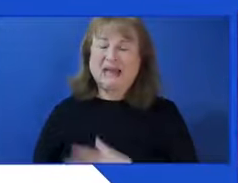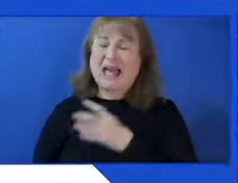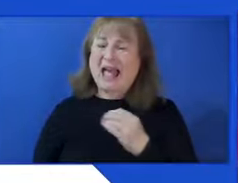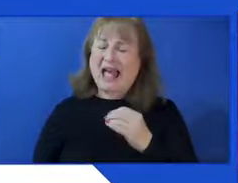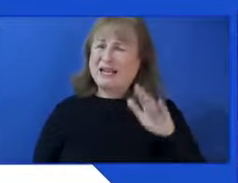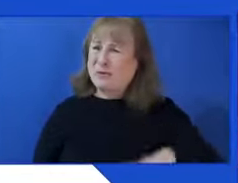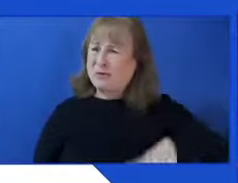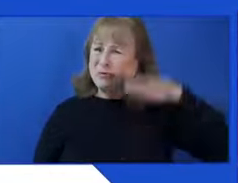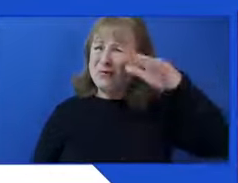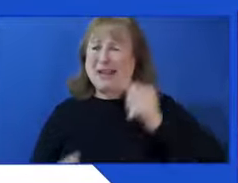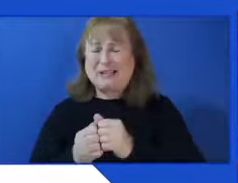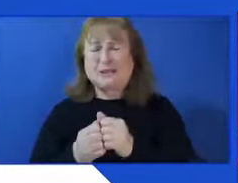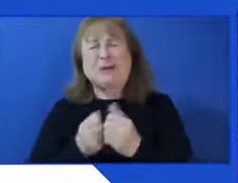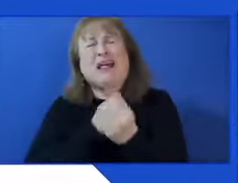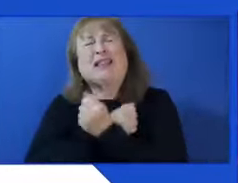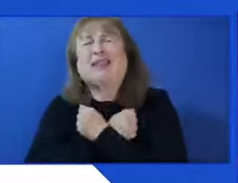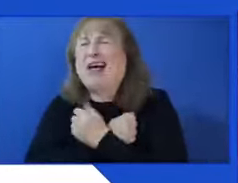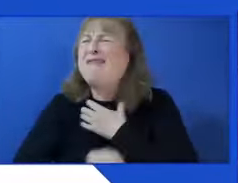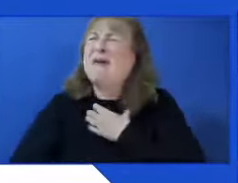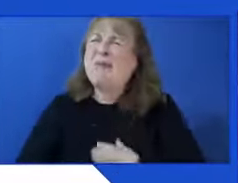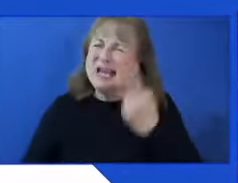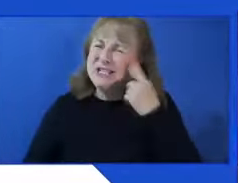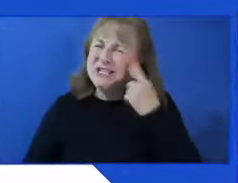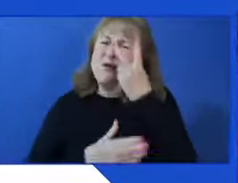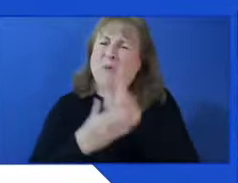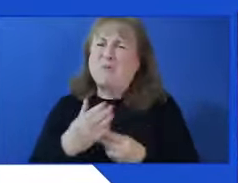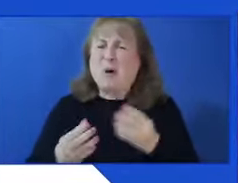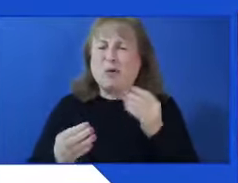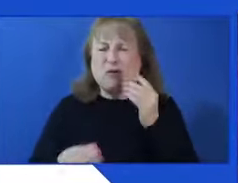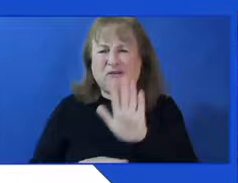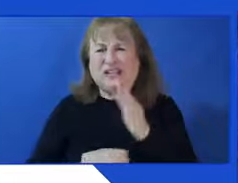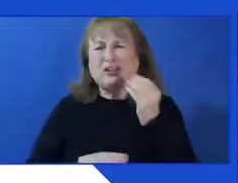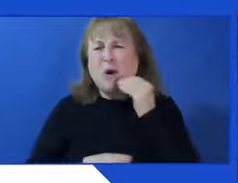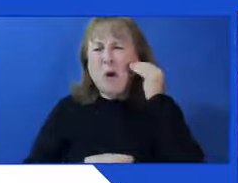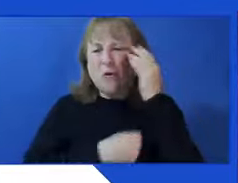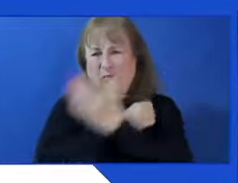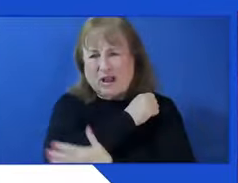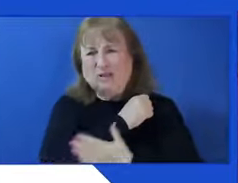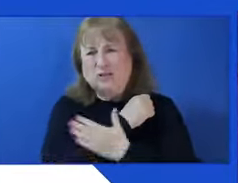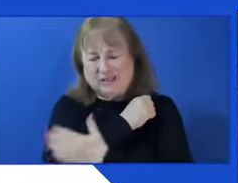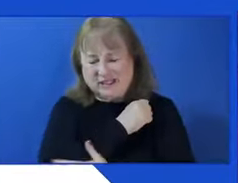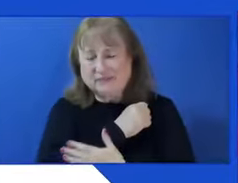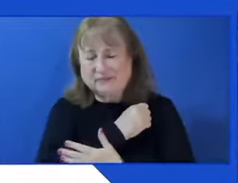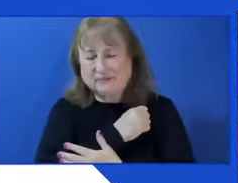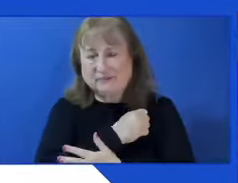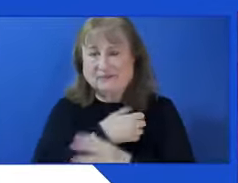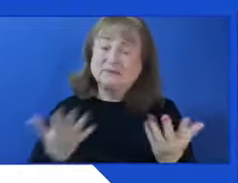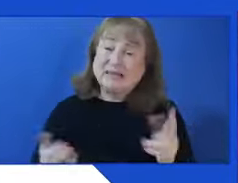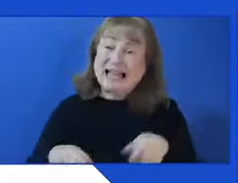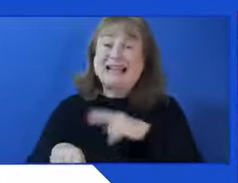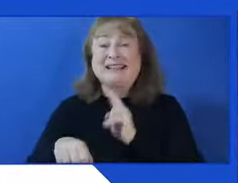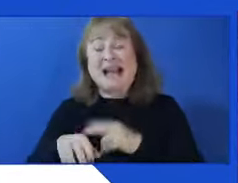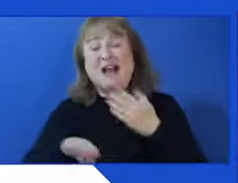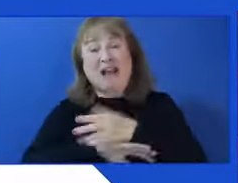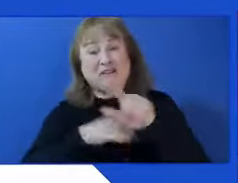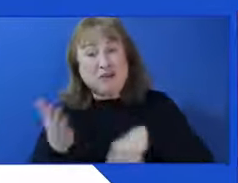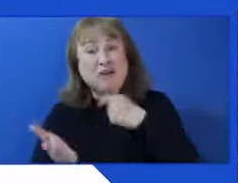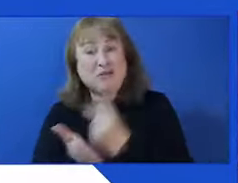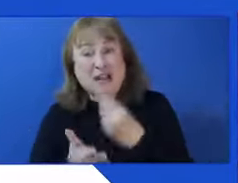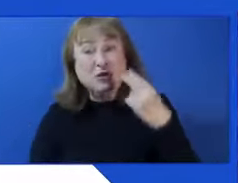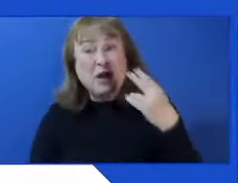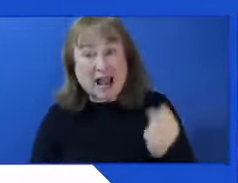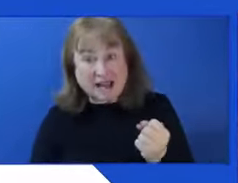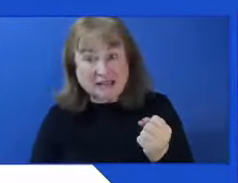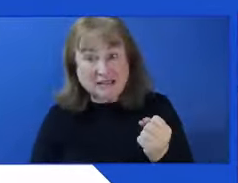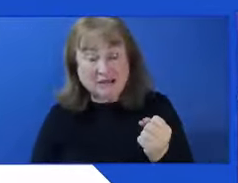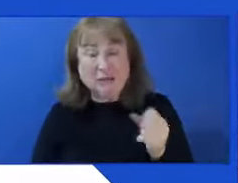raised with a love and a passion for both of his homelands. So naturally, after graduating high school, he decided